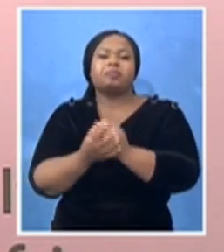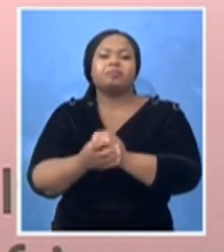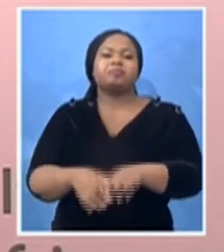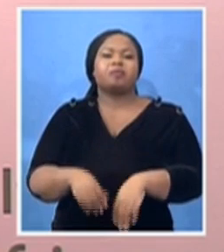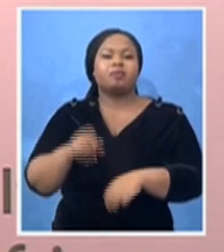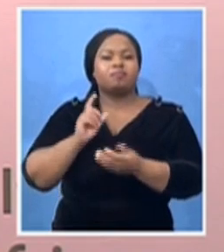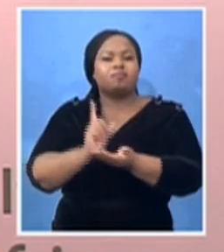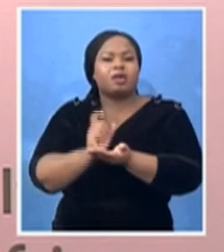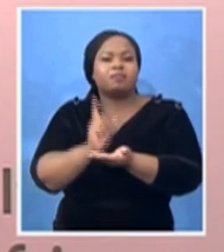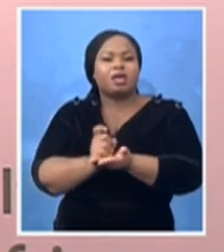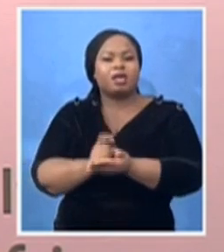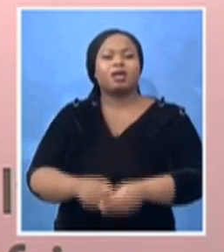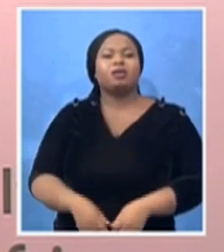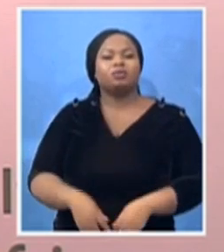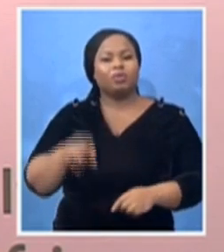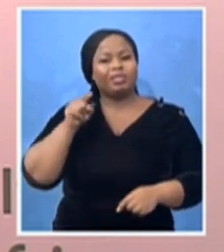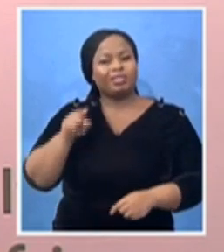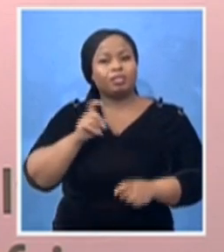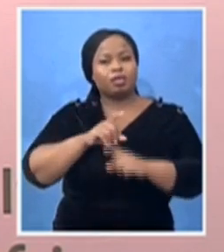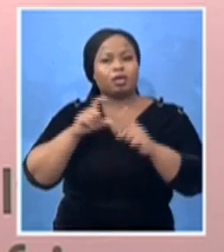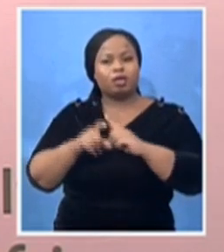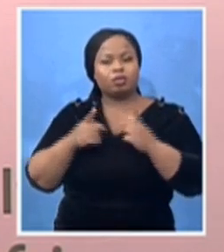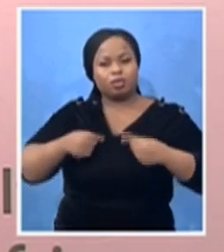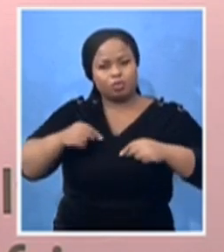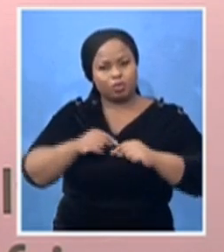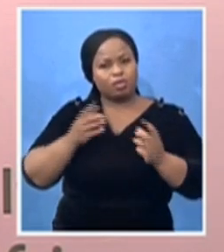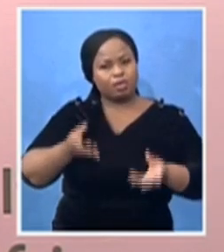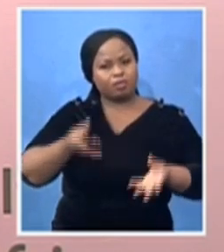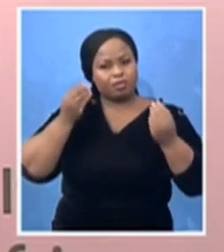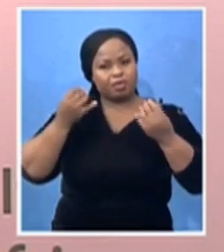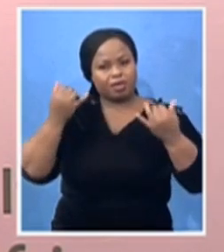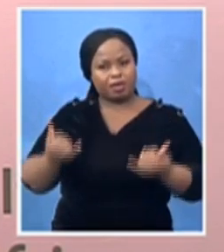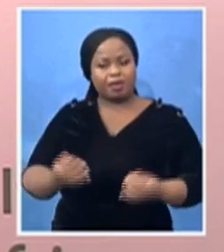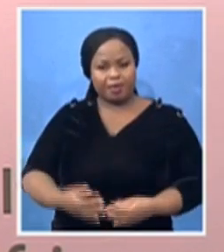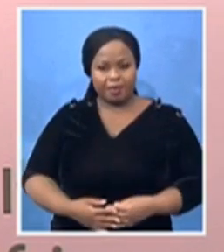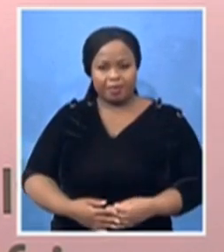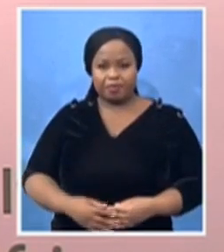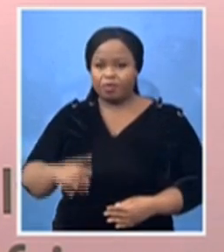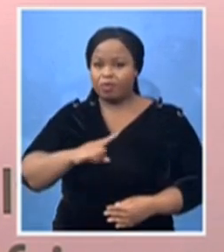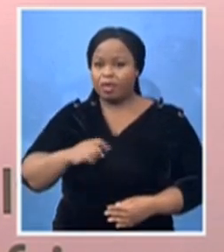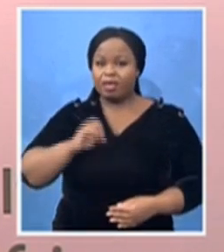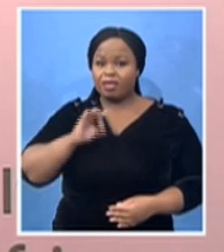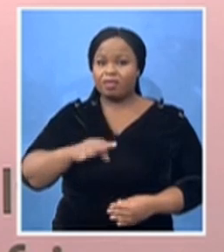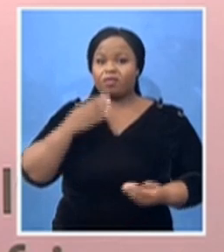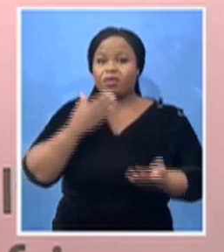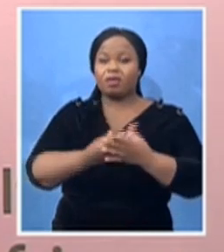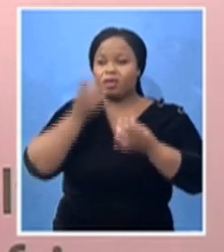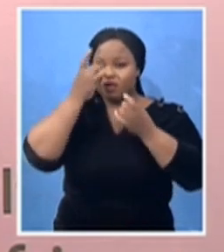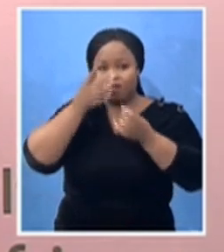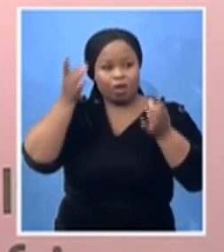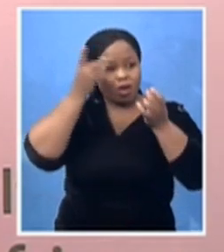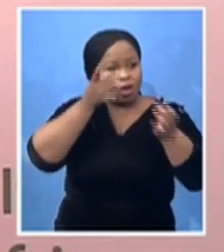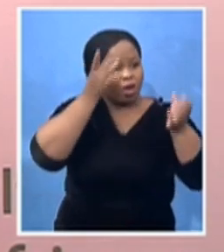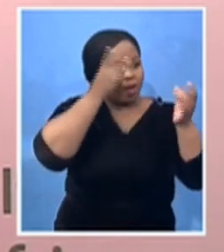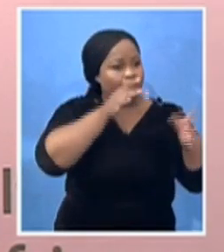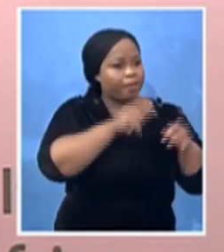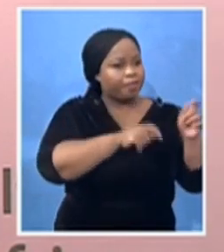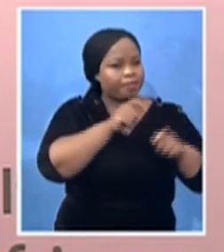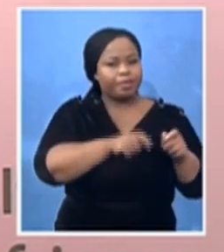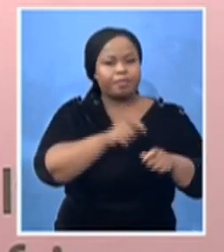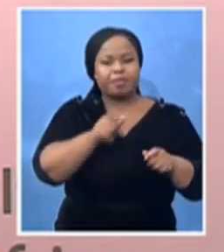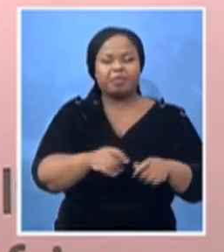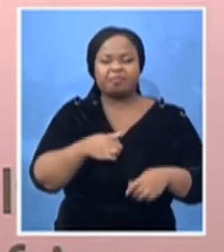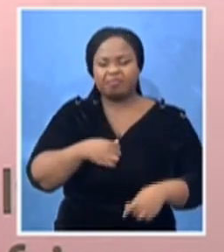develop. If we are able to send such a message to the public, then certainly I think we would have been able to make an